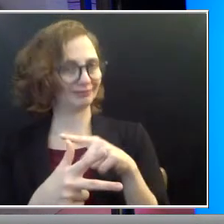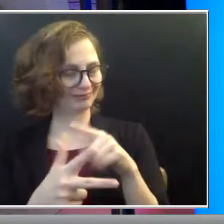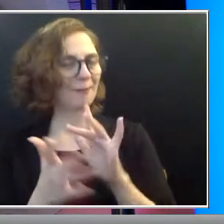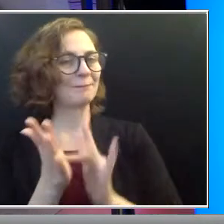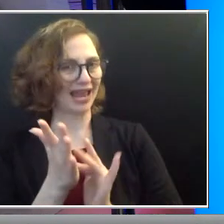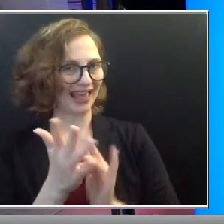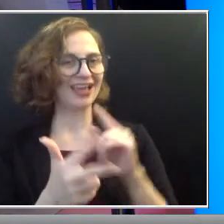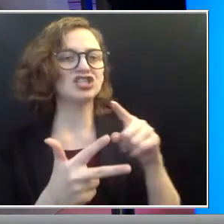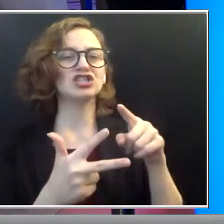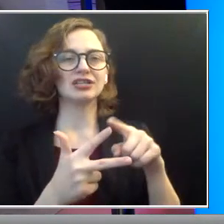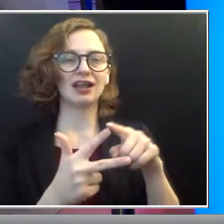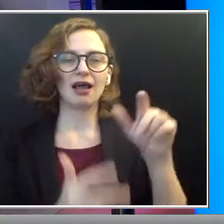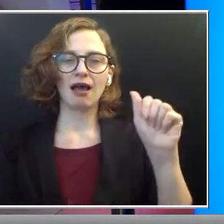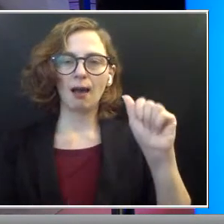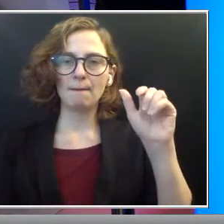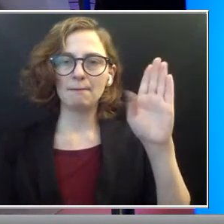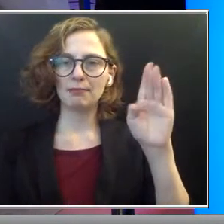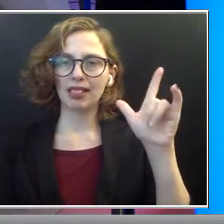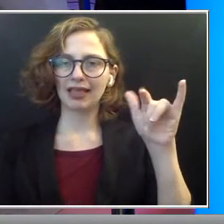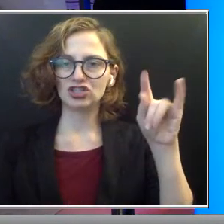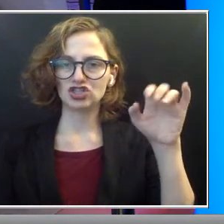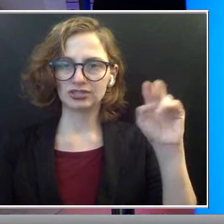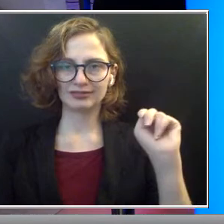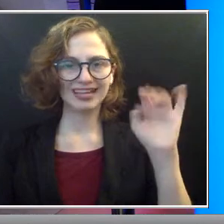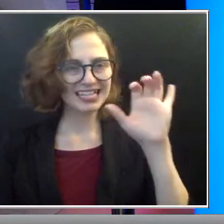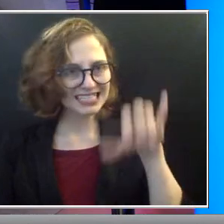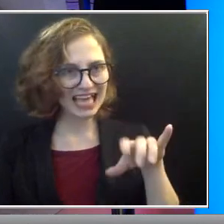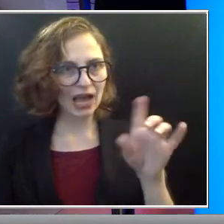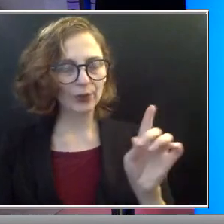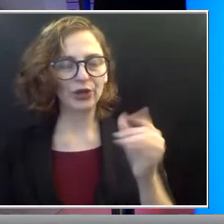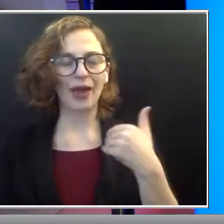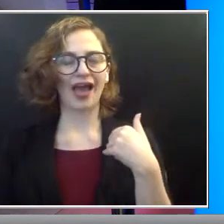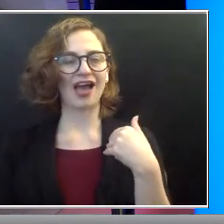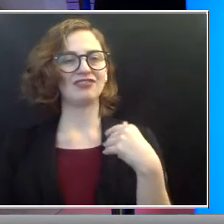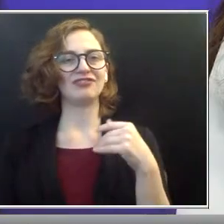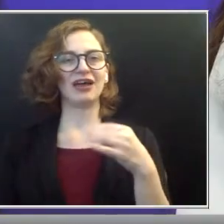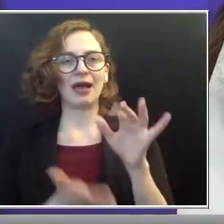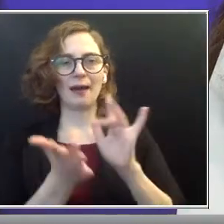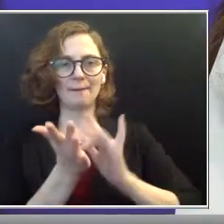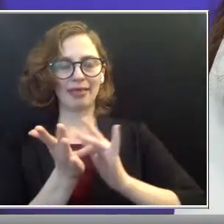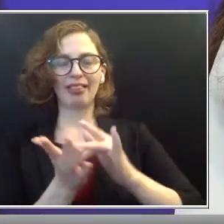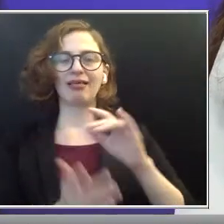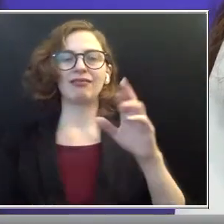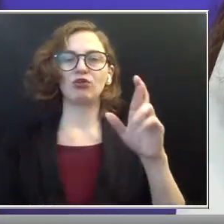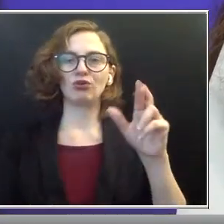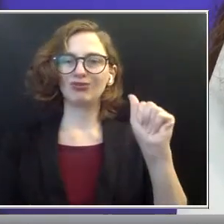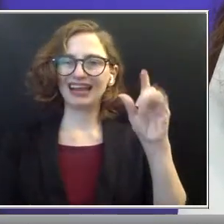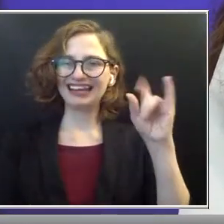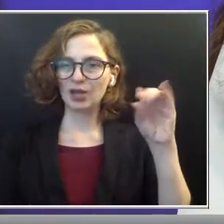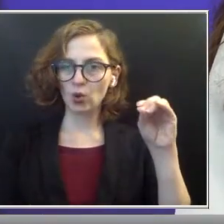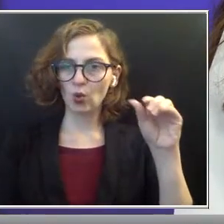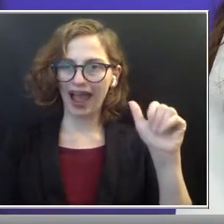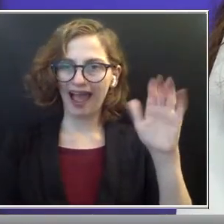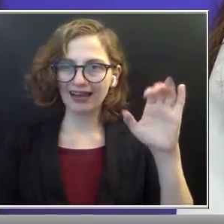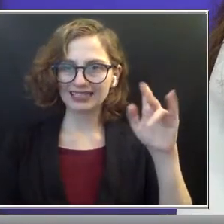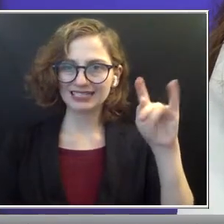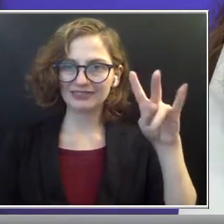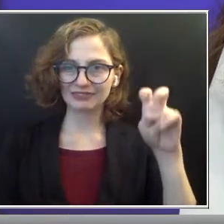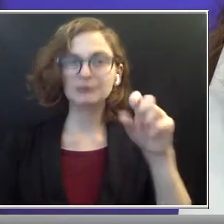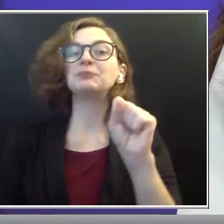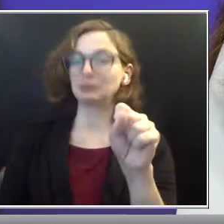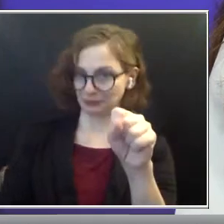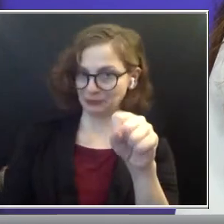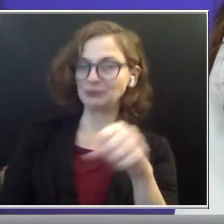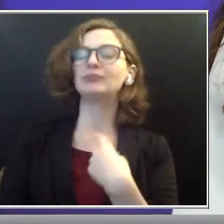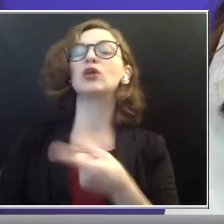swallow the radioactive iodine pill? Yes, it's either pill or liquid, and you swallow that. And that delivers tagged iodine to your